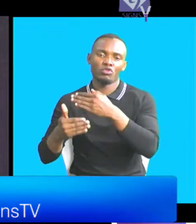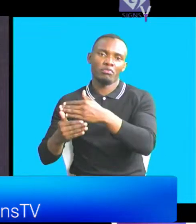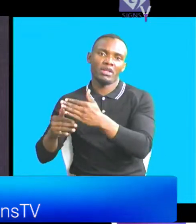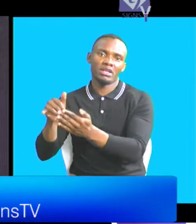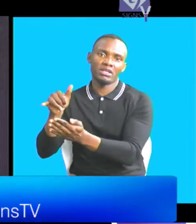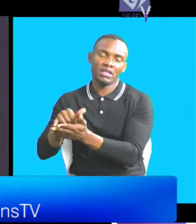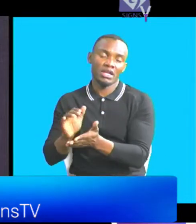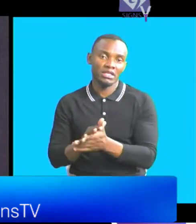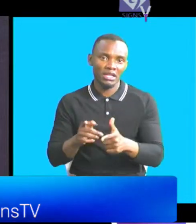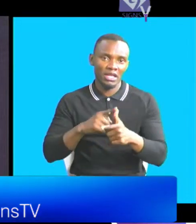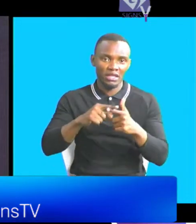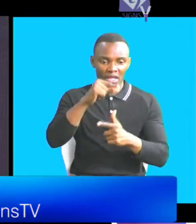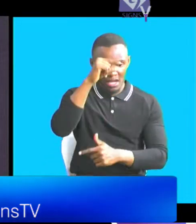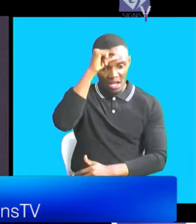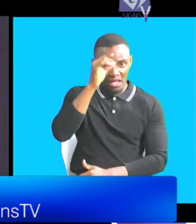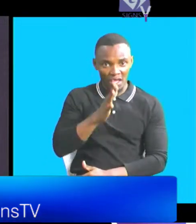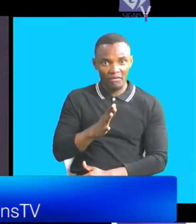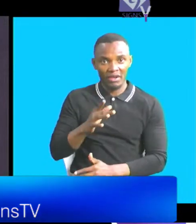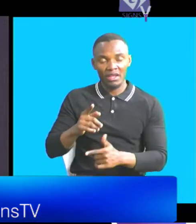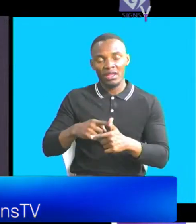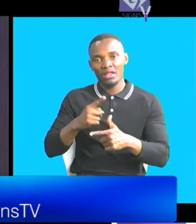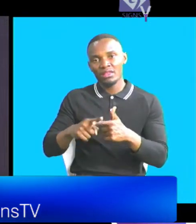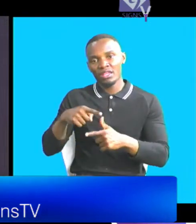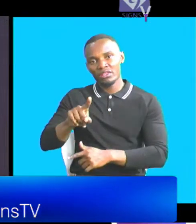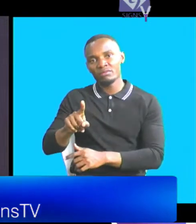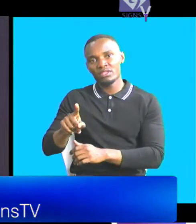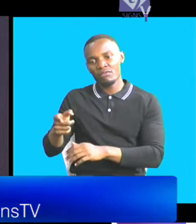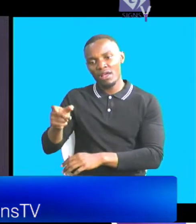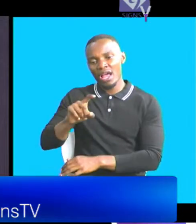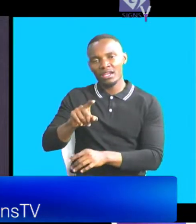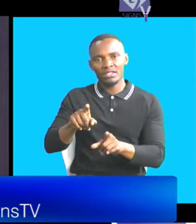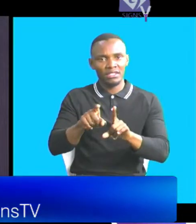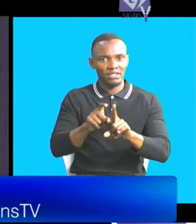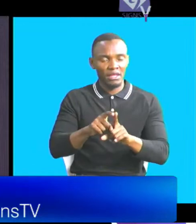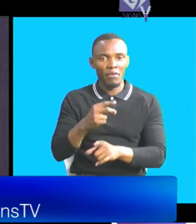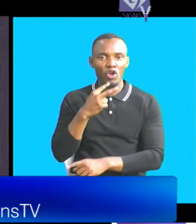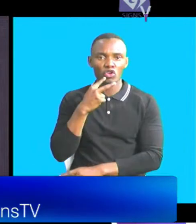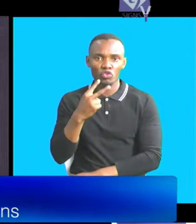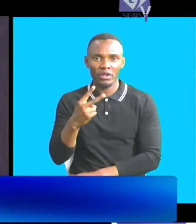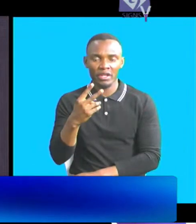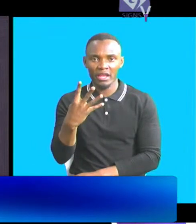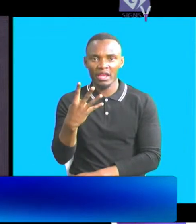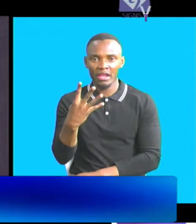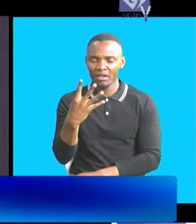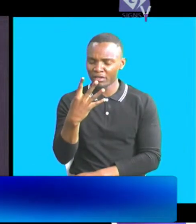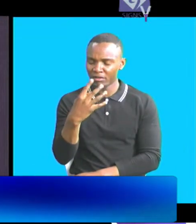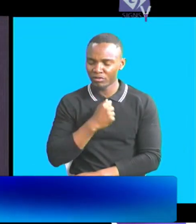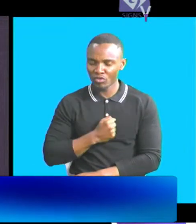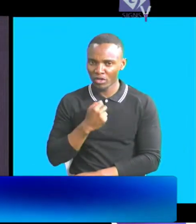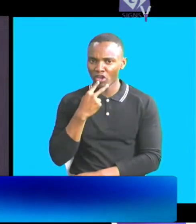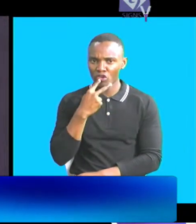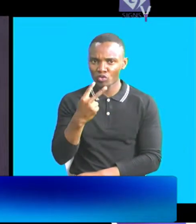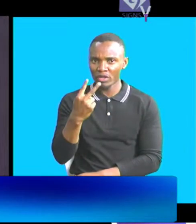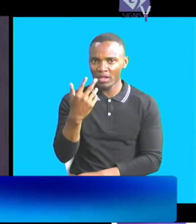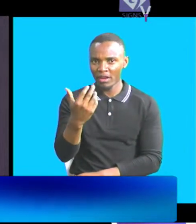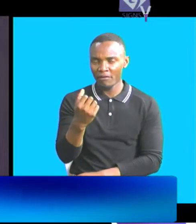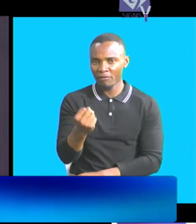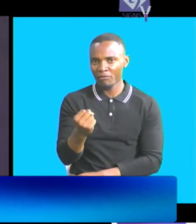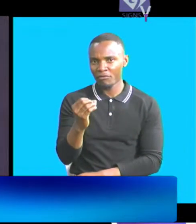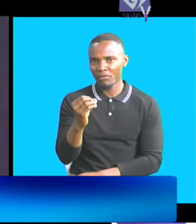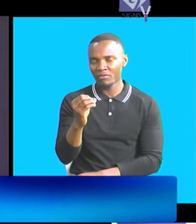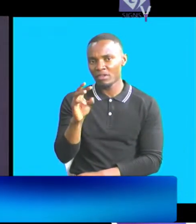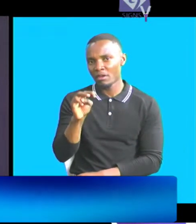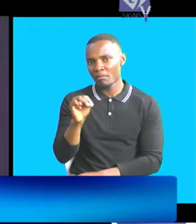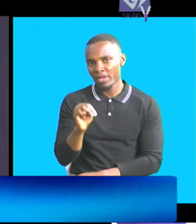Now governor wanaongeza the same amount, 250 million. So kuna watu